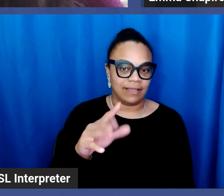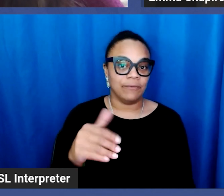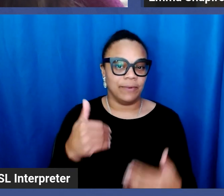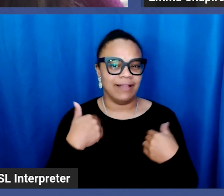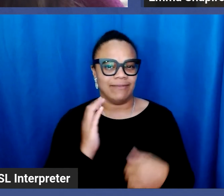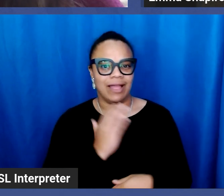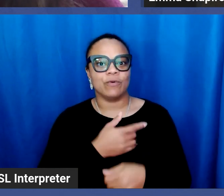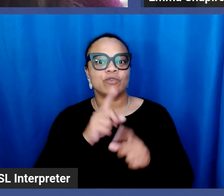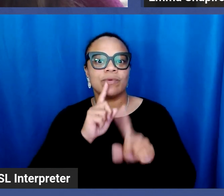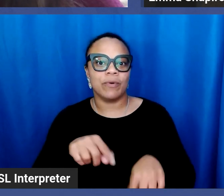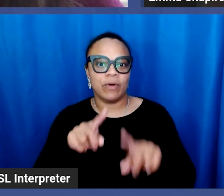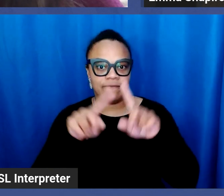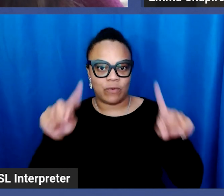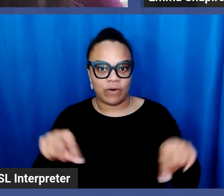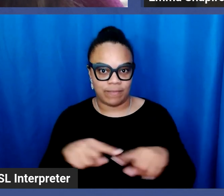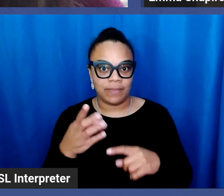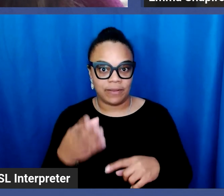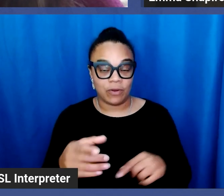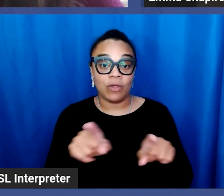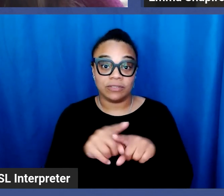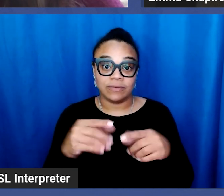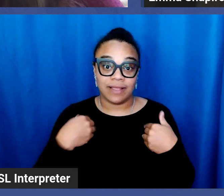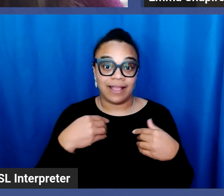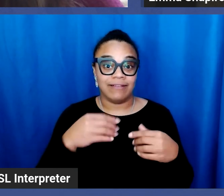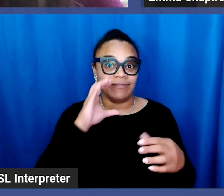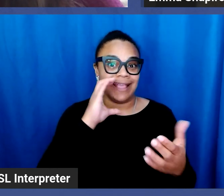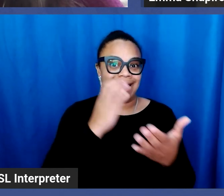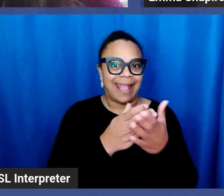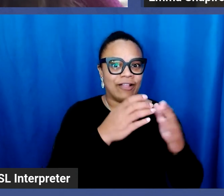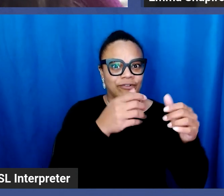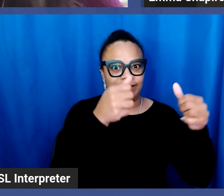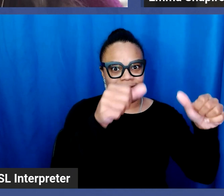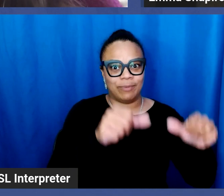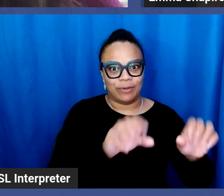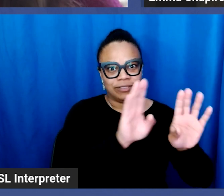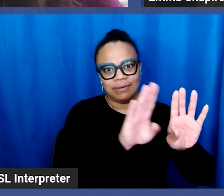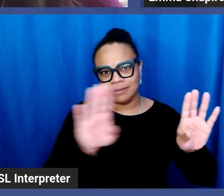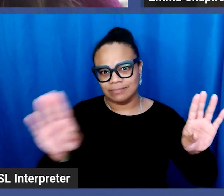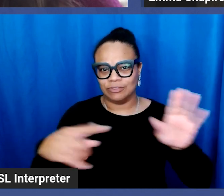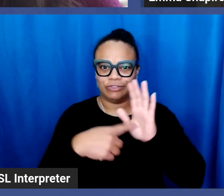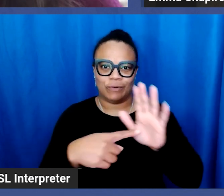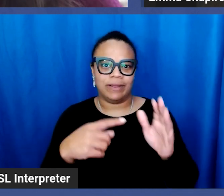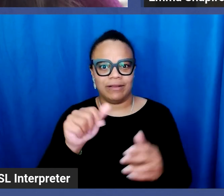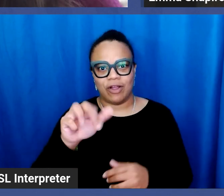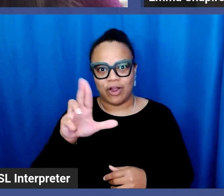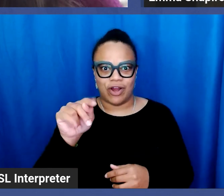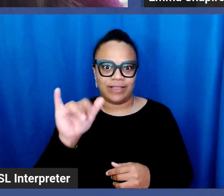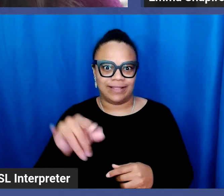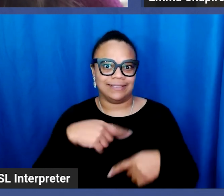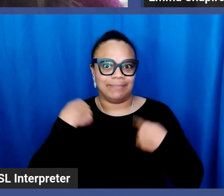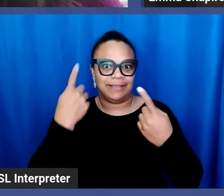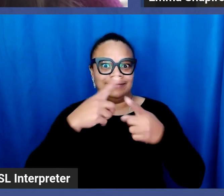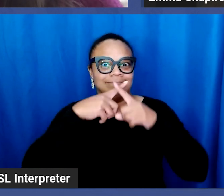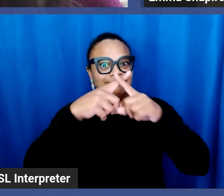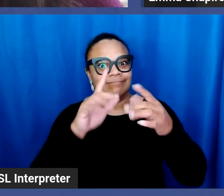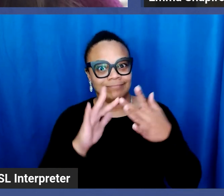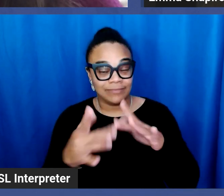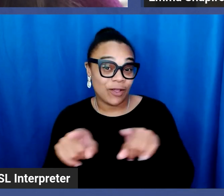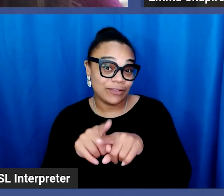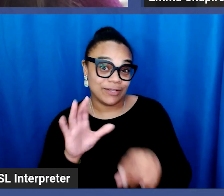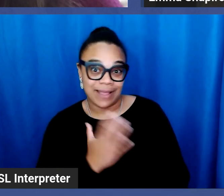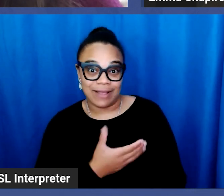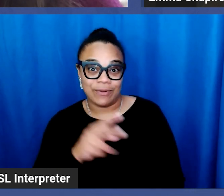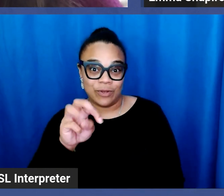our report forms. We also have a gallery of art that's been censored online, as well as sign up for our newsletter, etc. So that